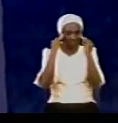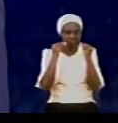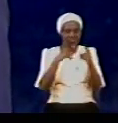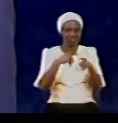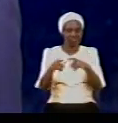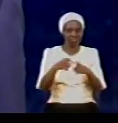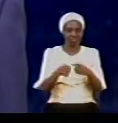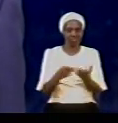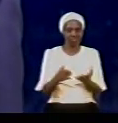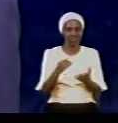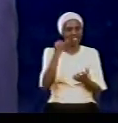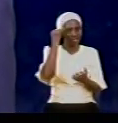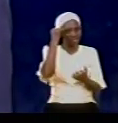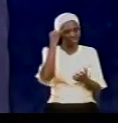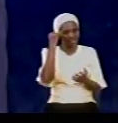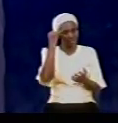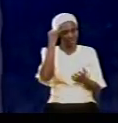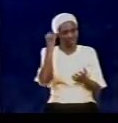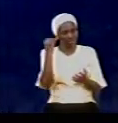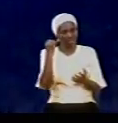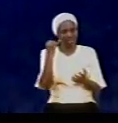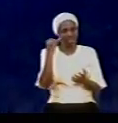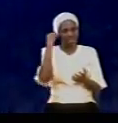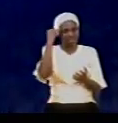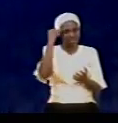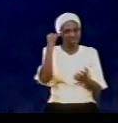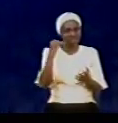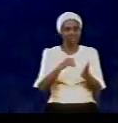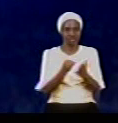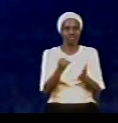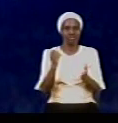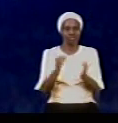pray passionately for them.